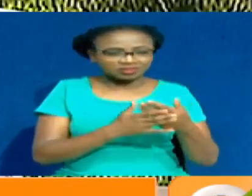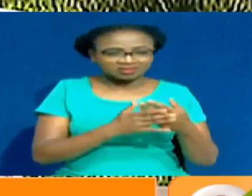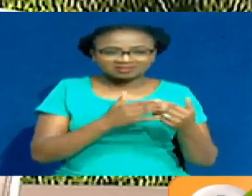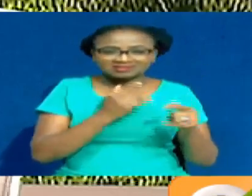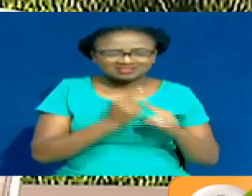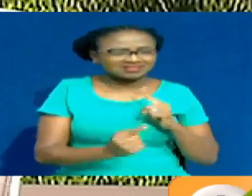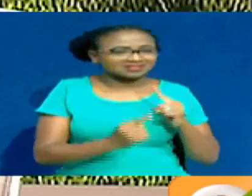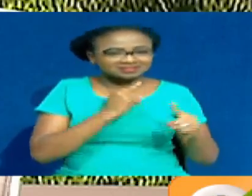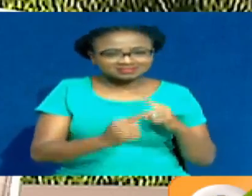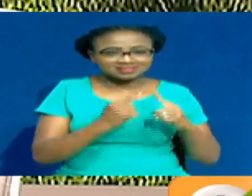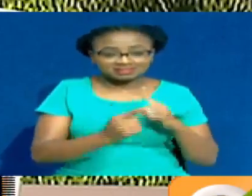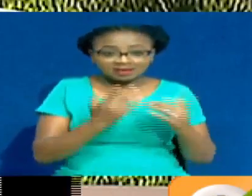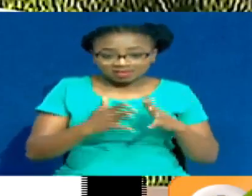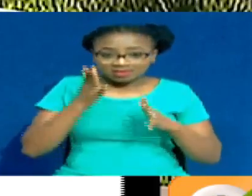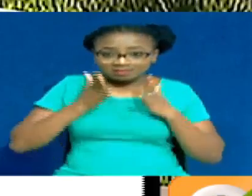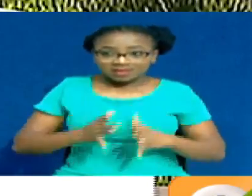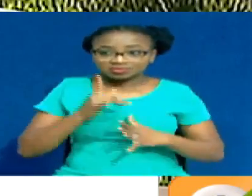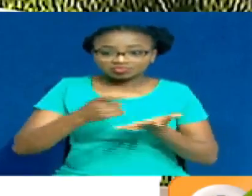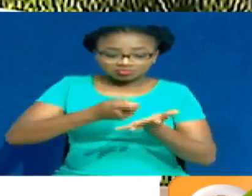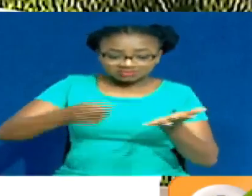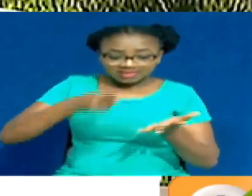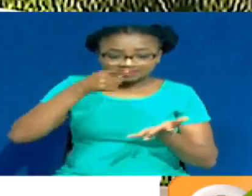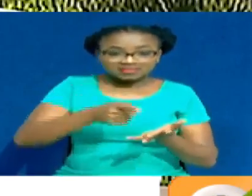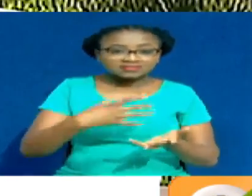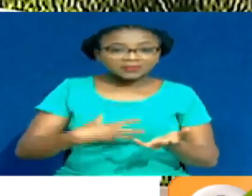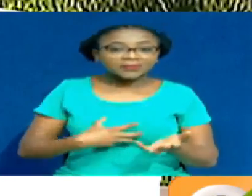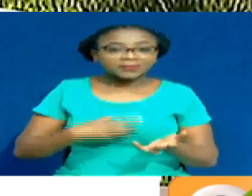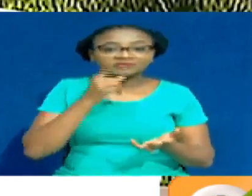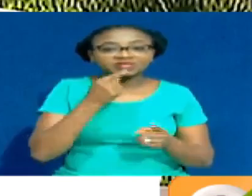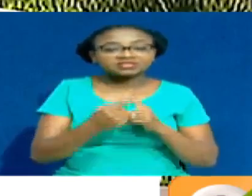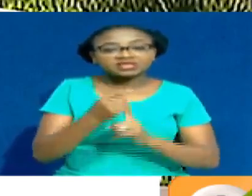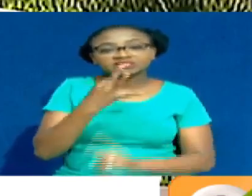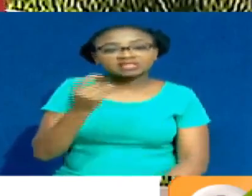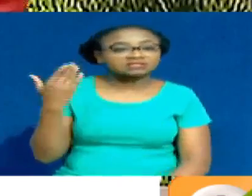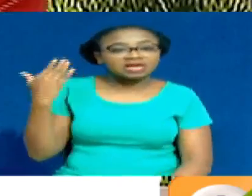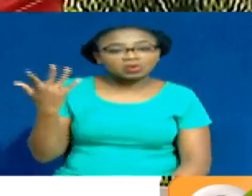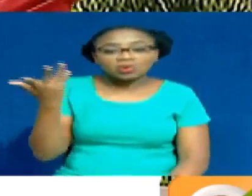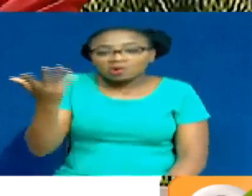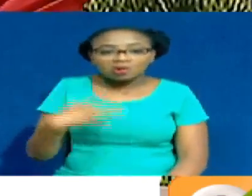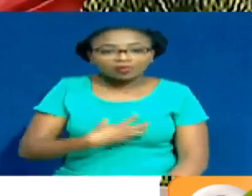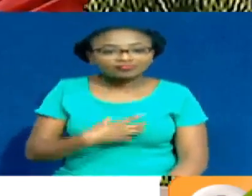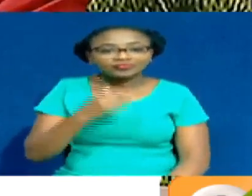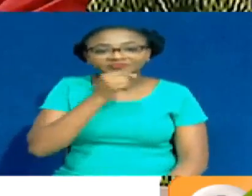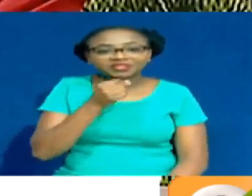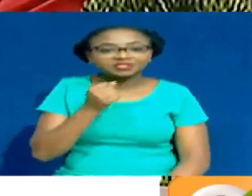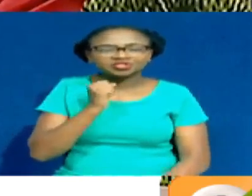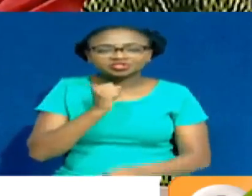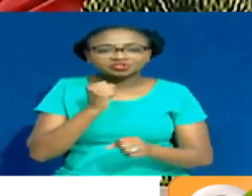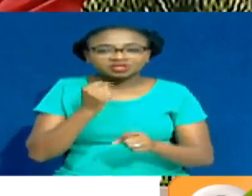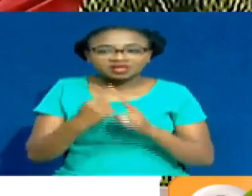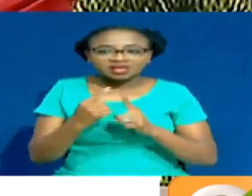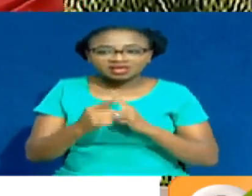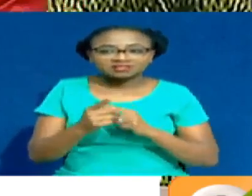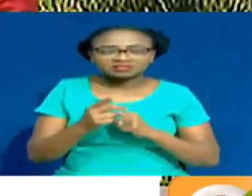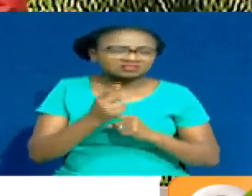Maybe the person who signed that survey plan retired 20 years ago or 30 years ago, because some of these are records that predate independence.